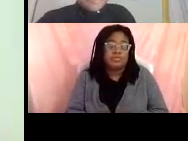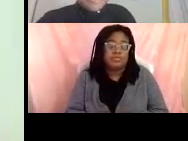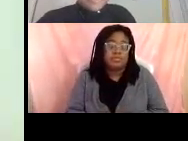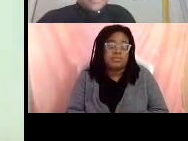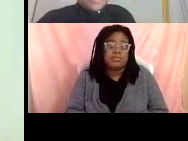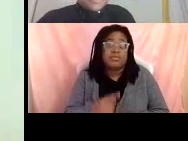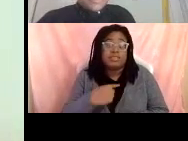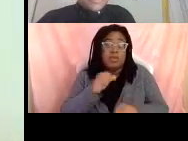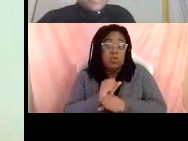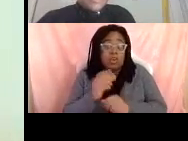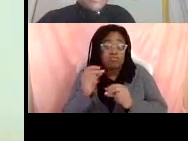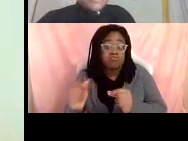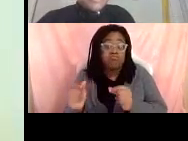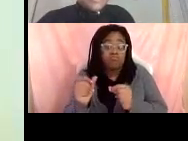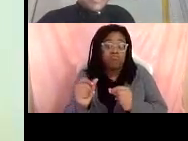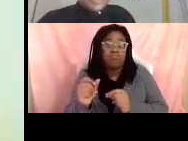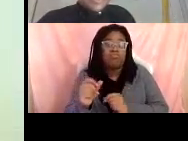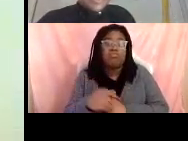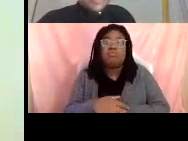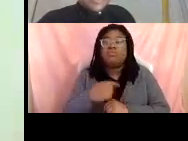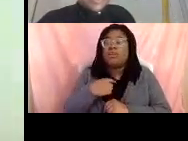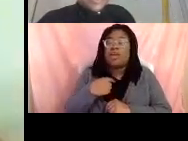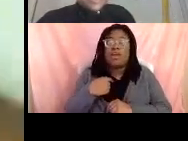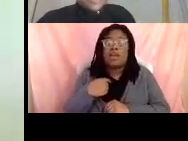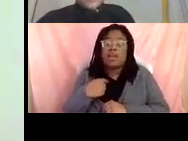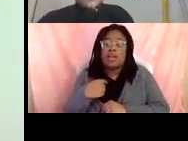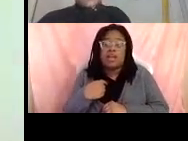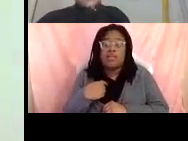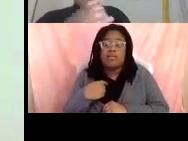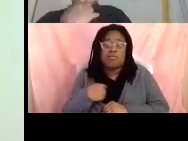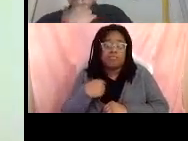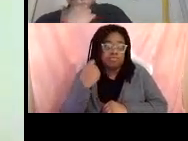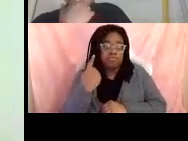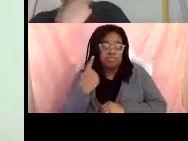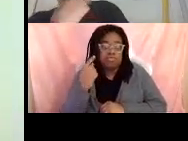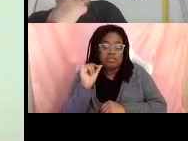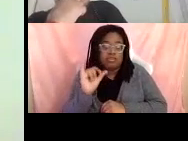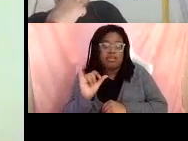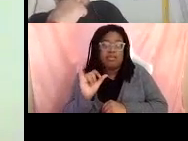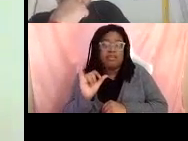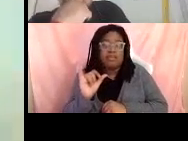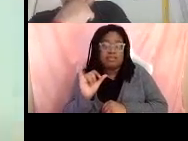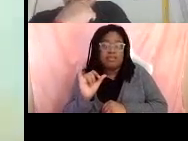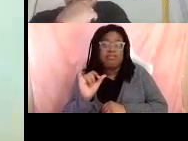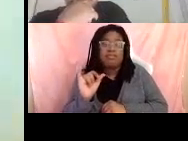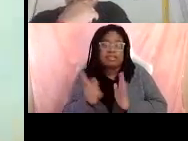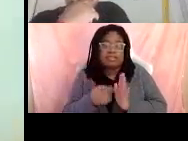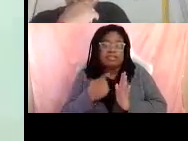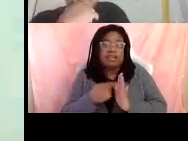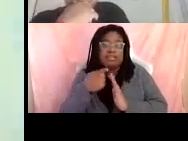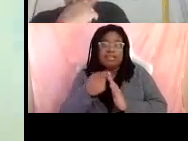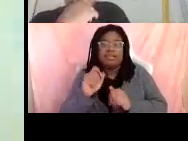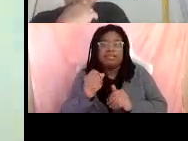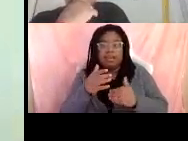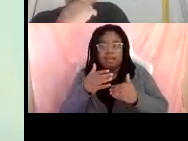working quickly. Mhm. I do understand, sometimes this can be a, process,